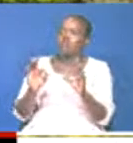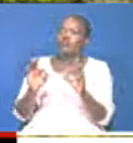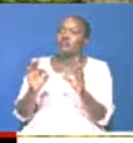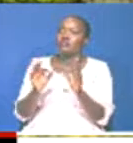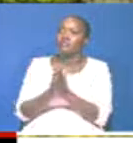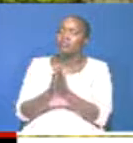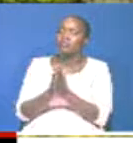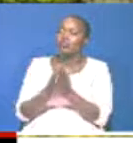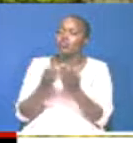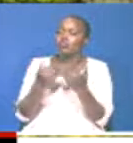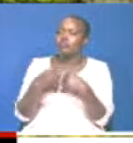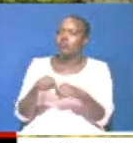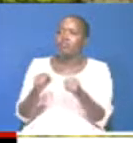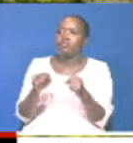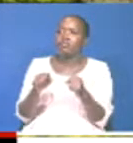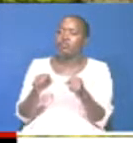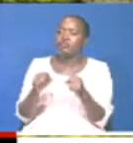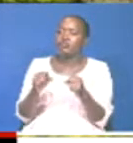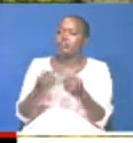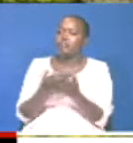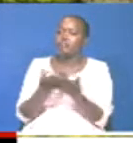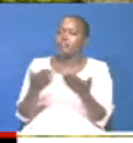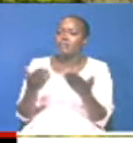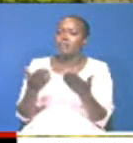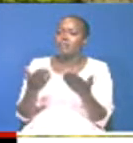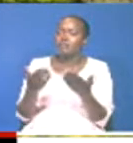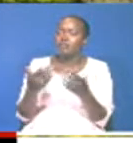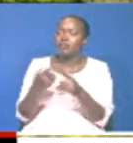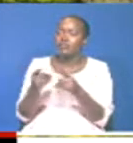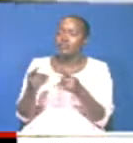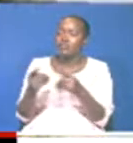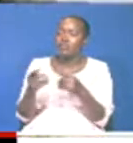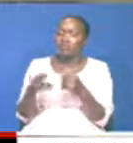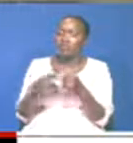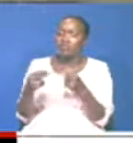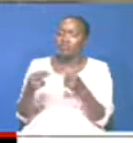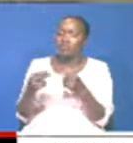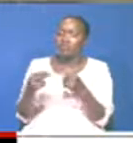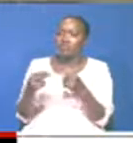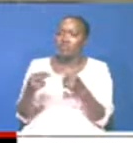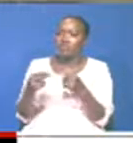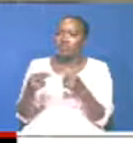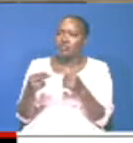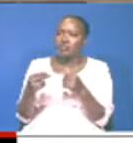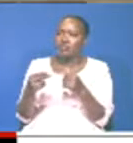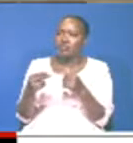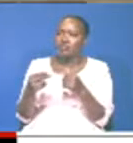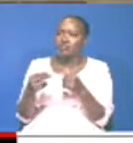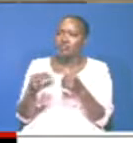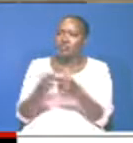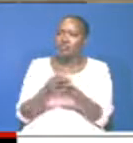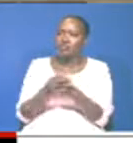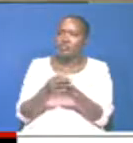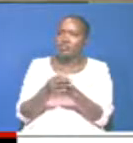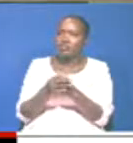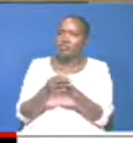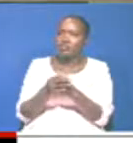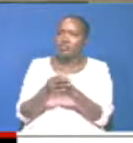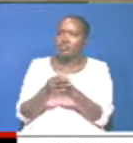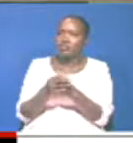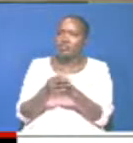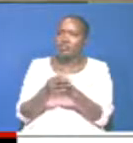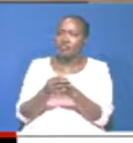bike. This could be a jean, but if you touch here, but a Daniel, this is a padded jean, you know. Just